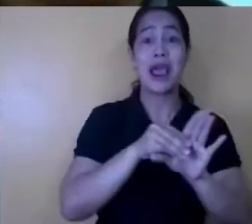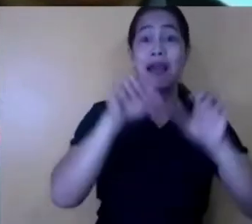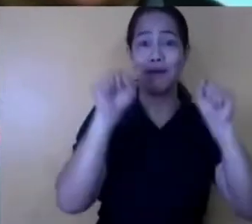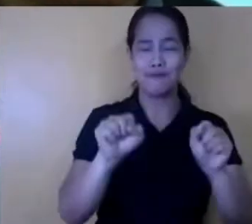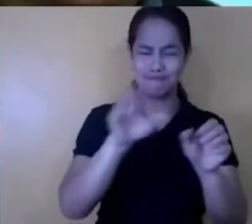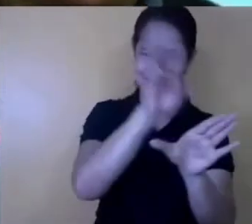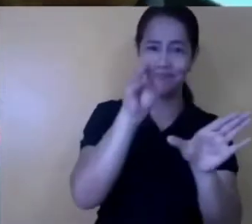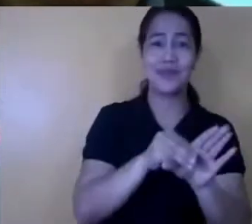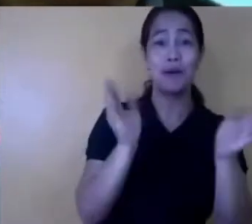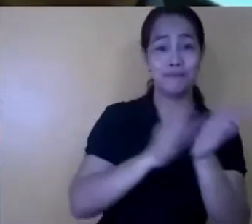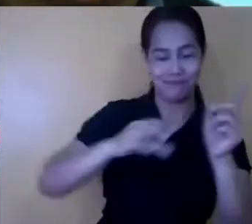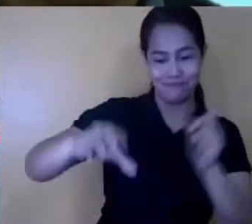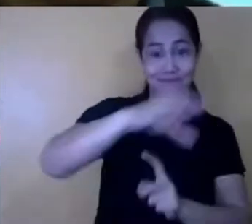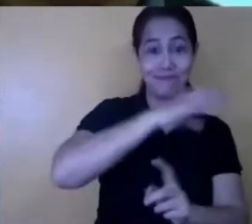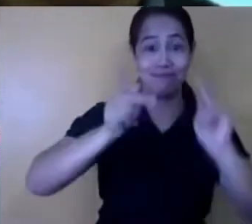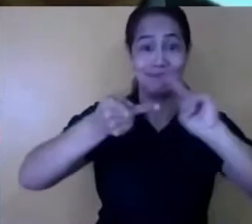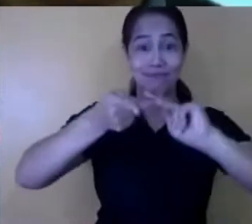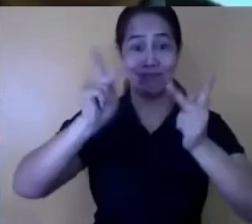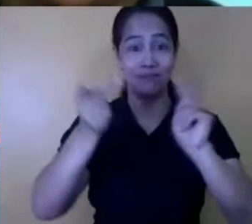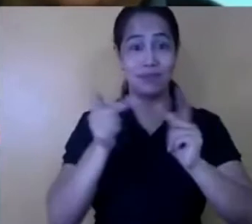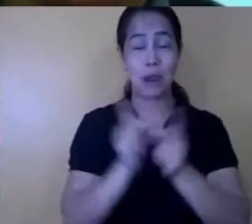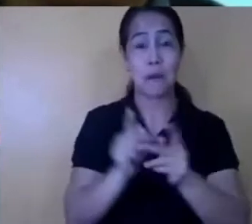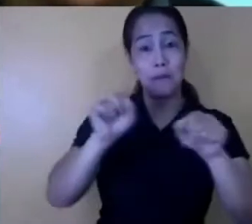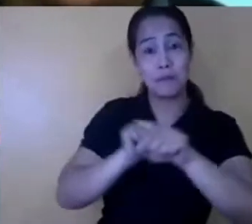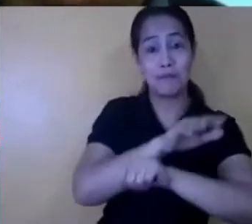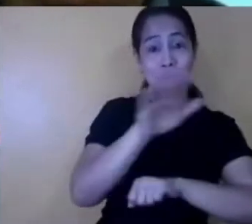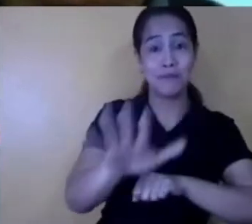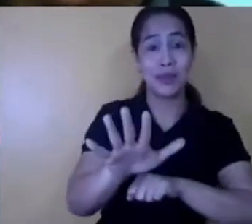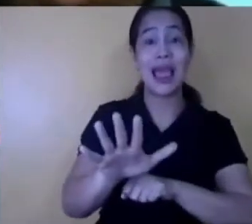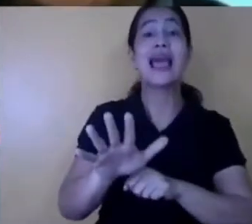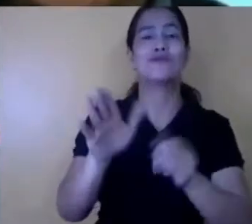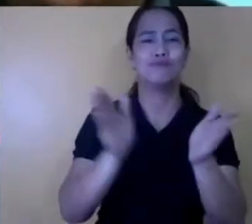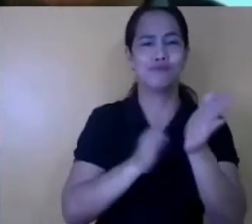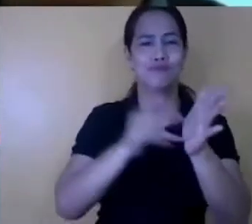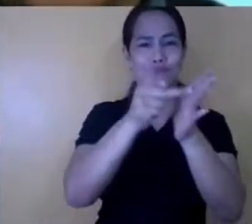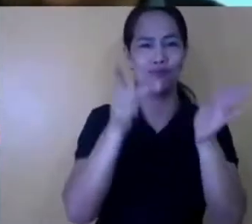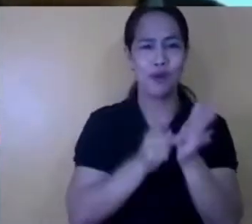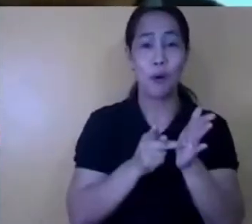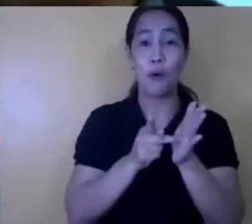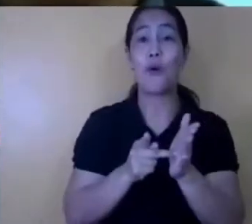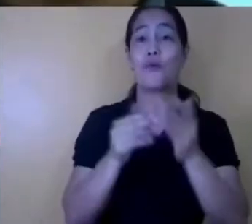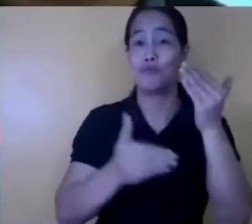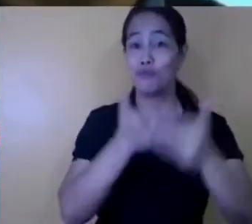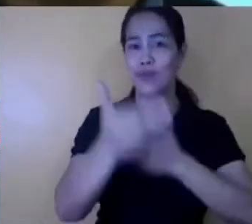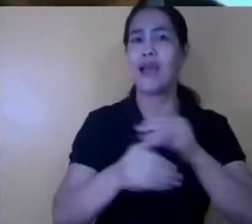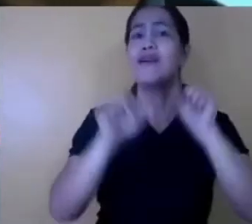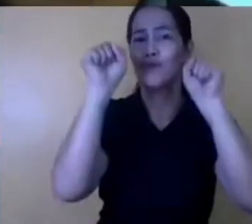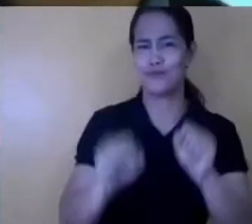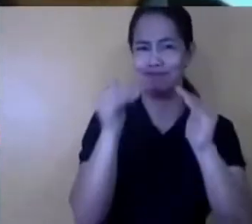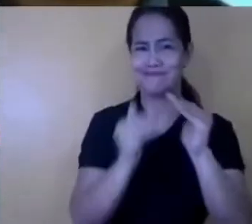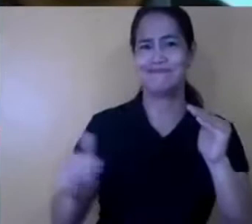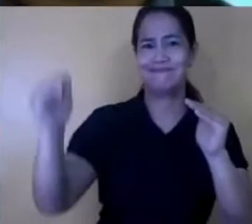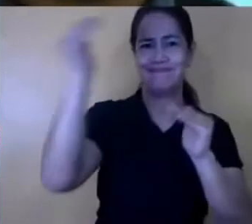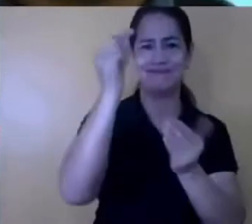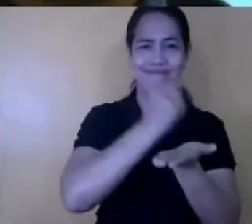community partnership for the implementation of a school policy or procedure, you get an outstanding rating because you were able